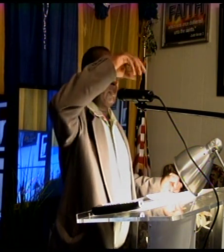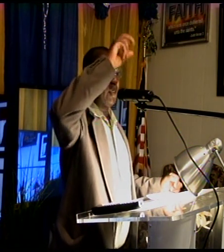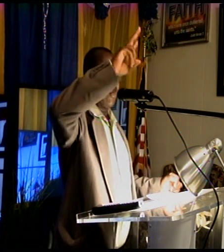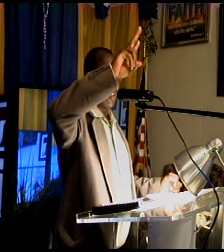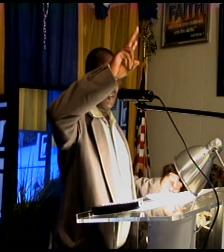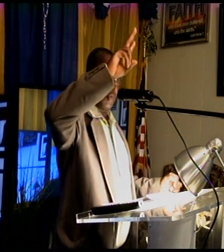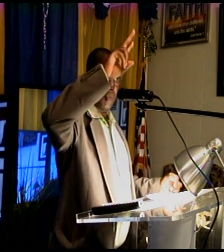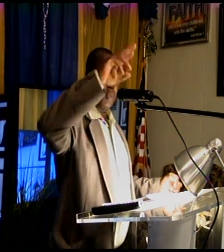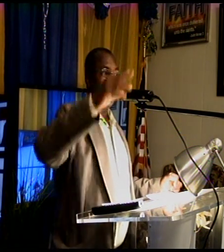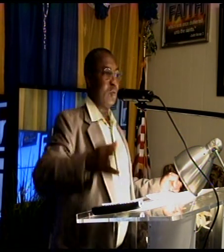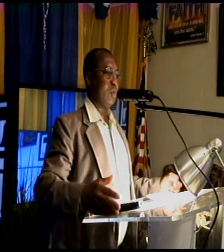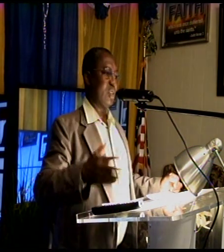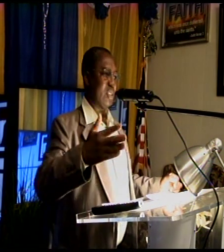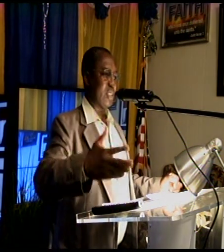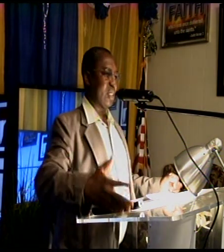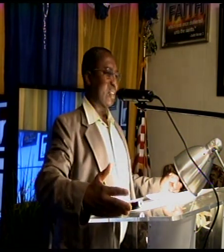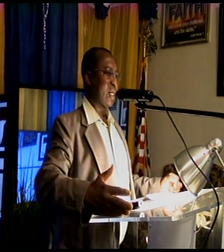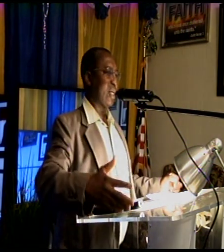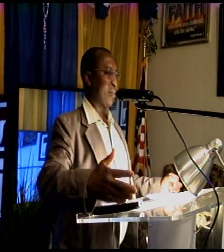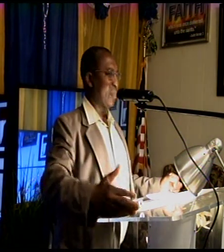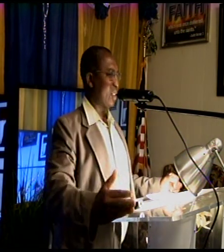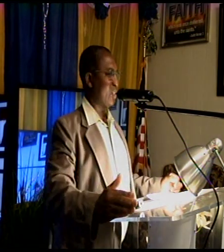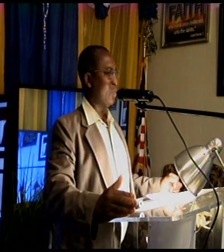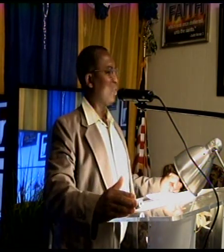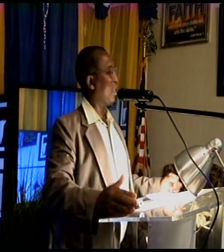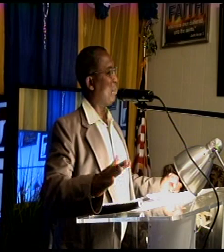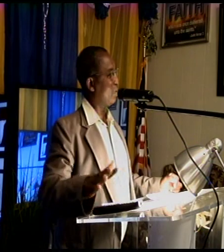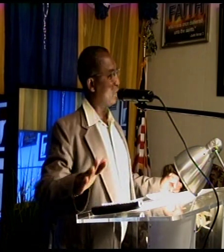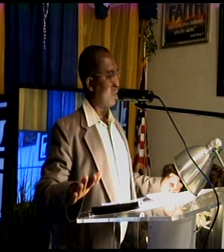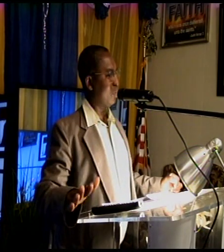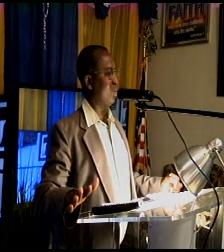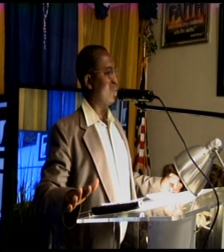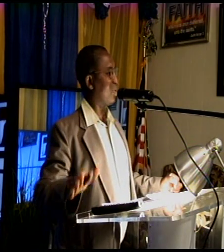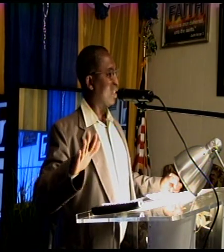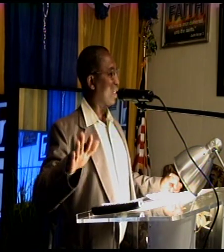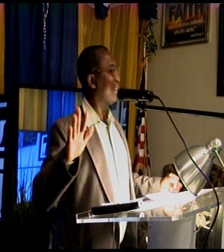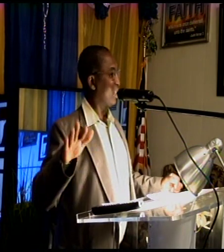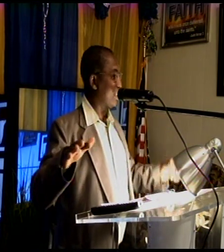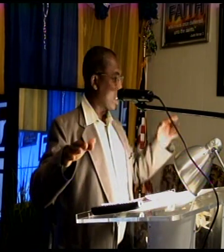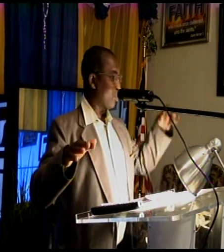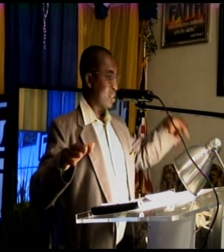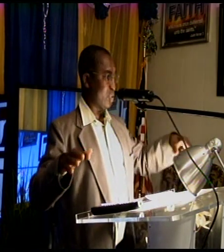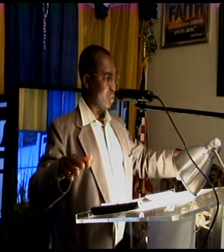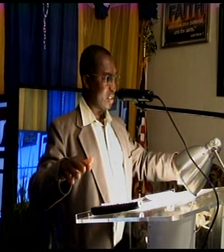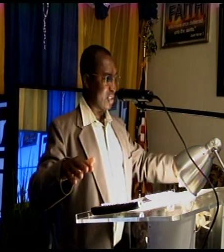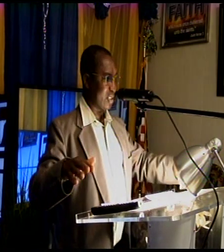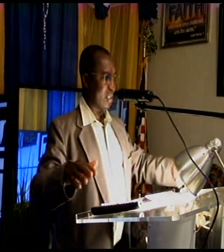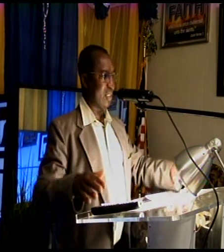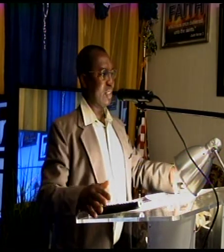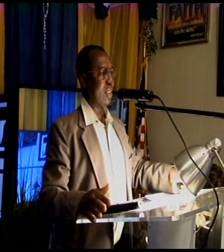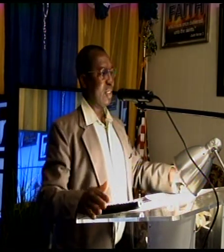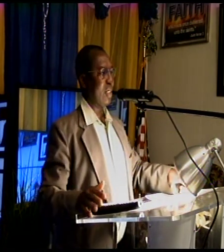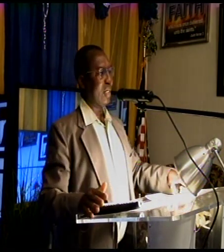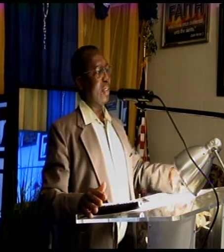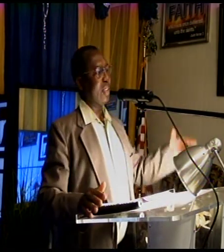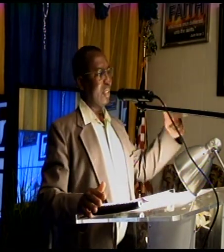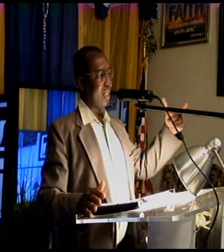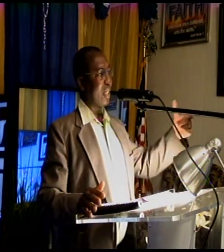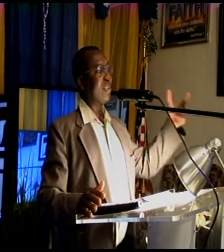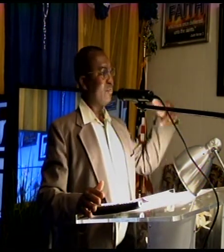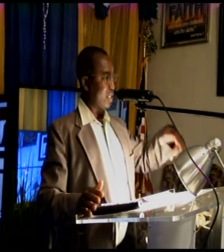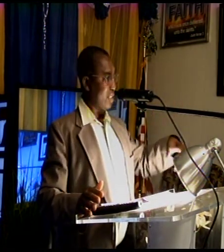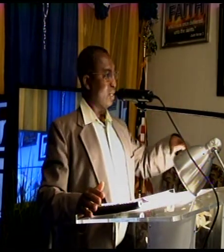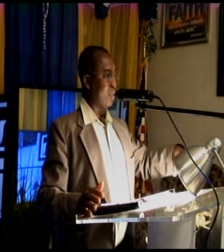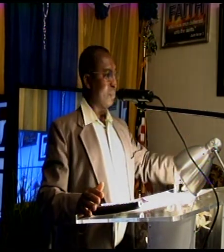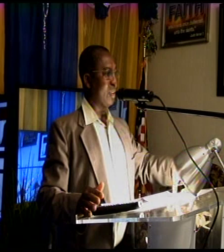Mr. Jimmy invited two people, which is Richard and Matthew. They have been coming to church. That Richard was in church yesterday, and then he